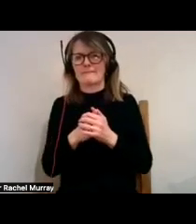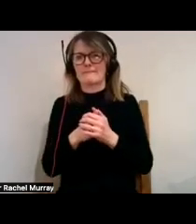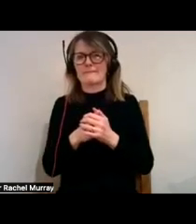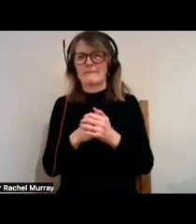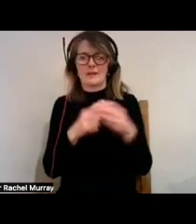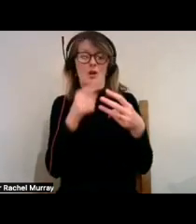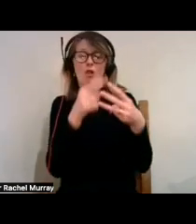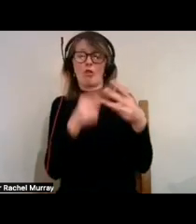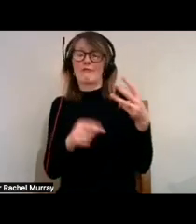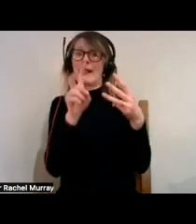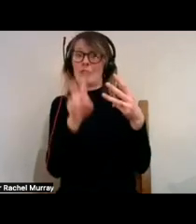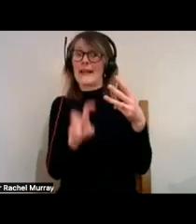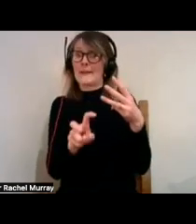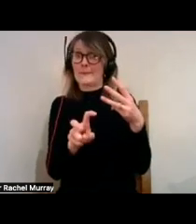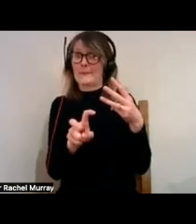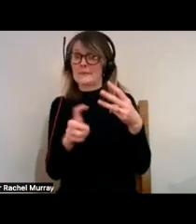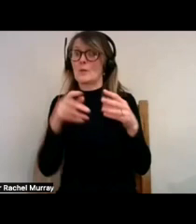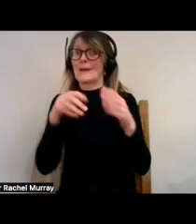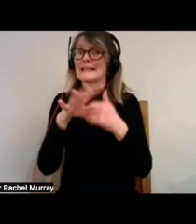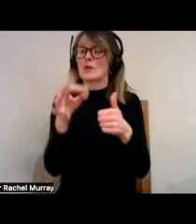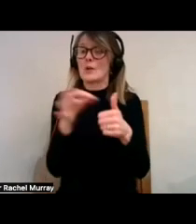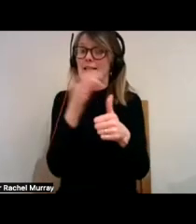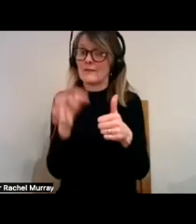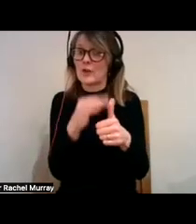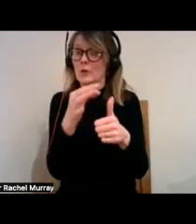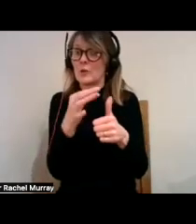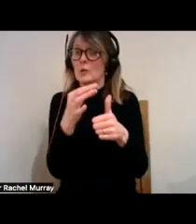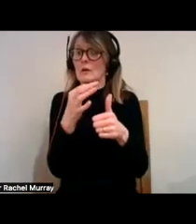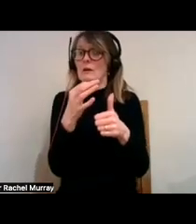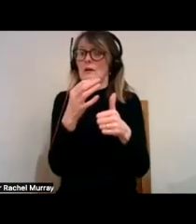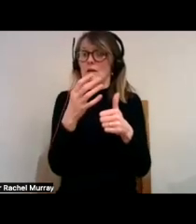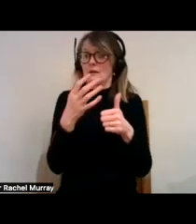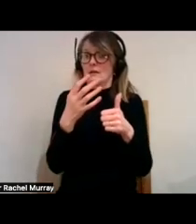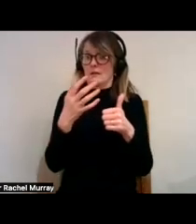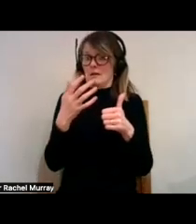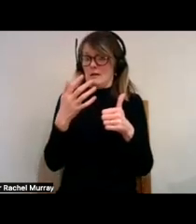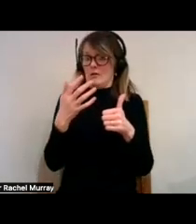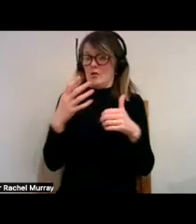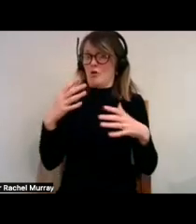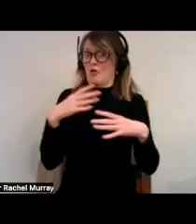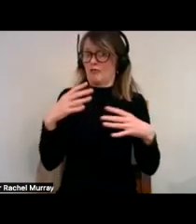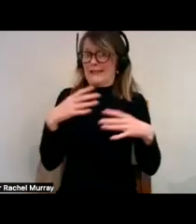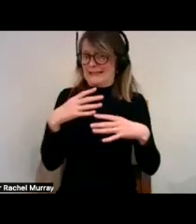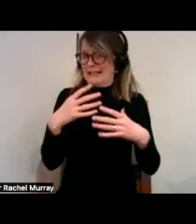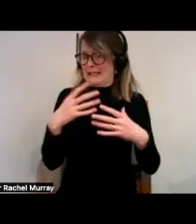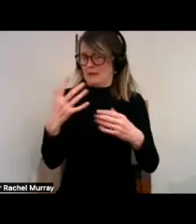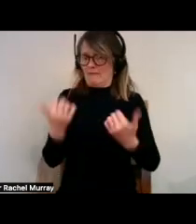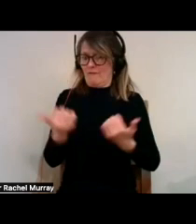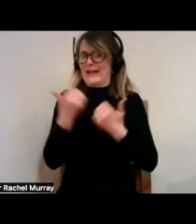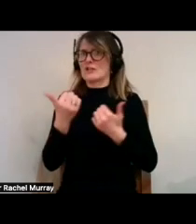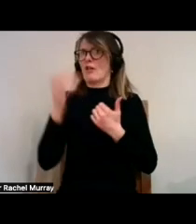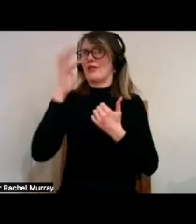themes that I went into the interviews with, having done the theological and theoretical literature research. But then what came